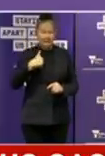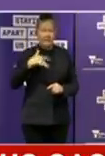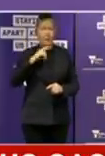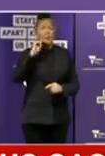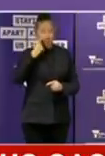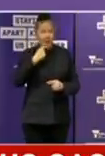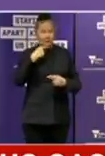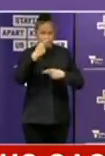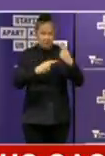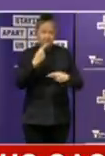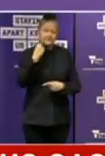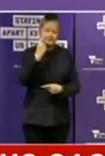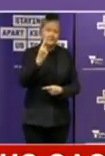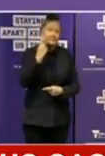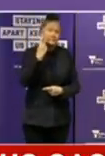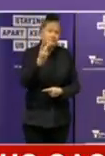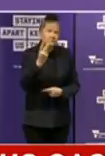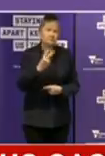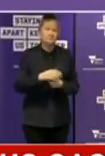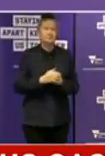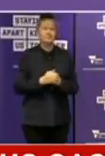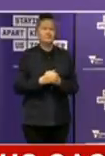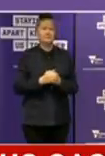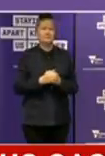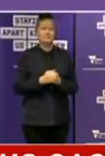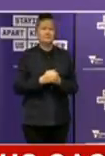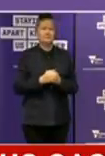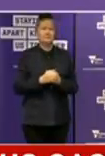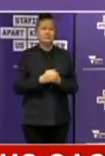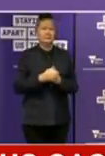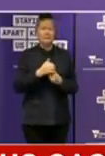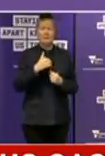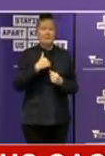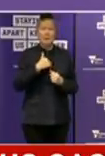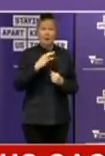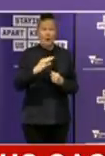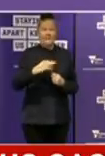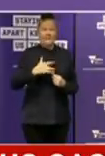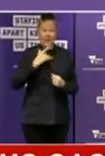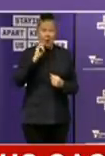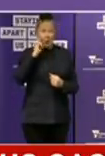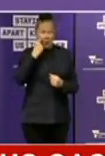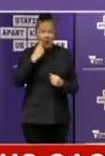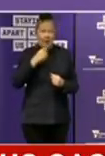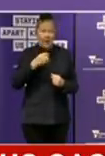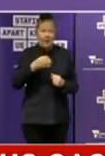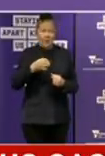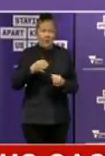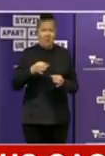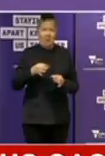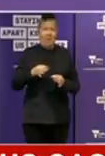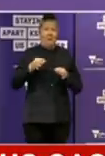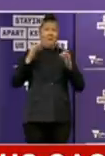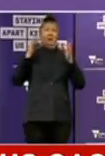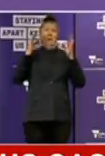think, really in any meaningful way behind the schedule that we'd already set. Today I was to announce some things that would come into effect